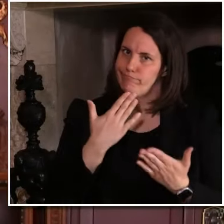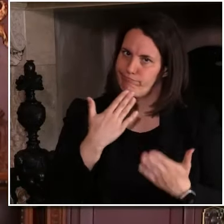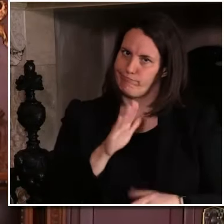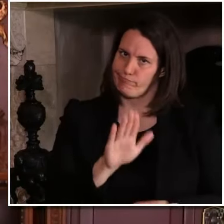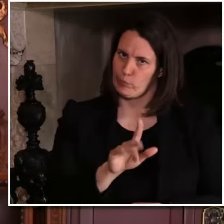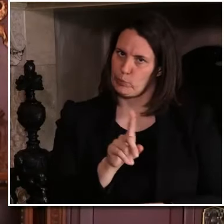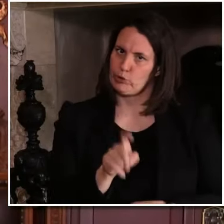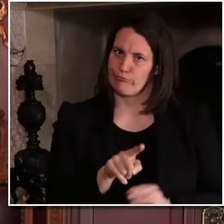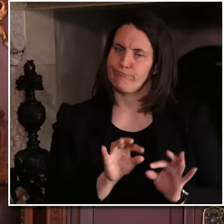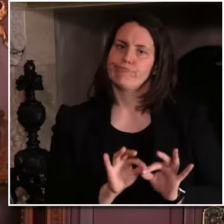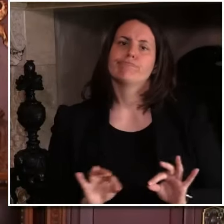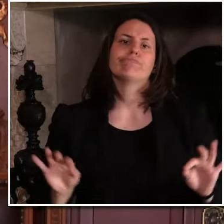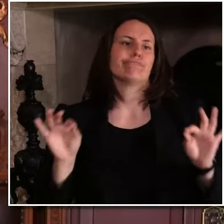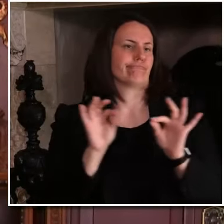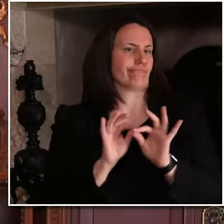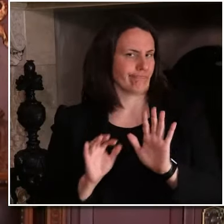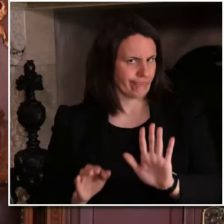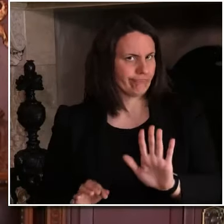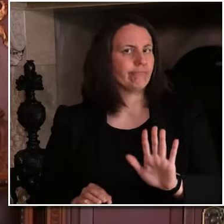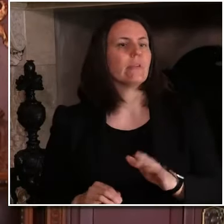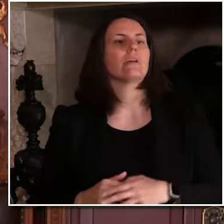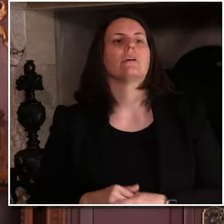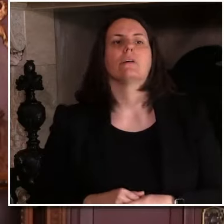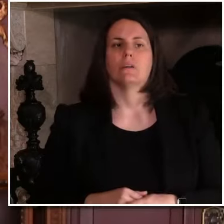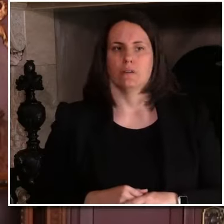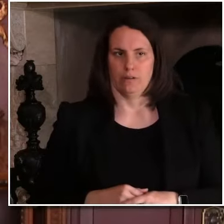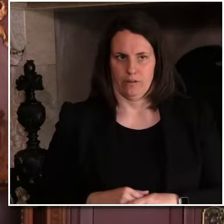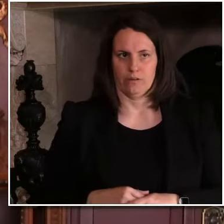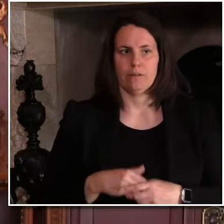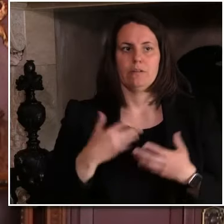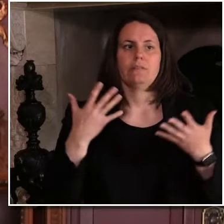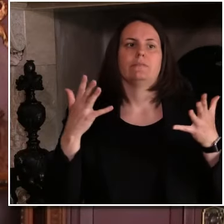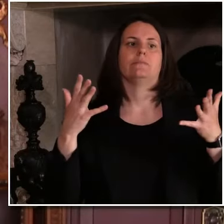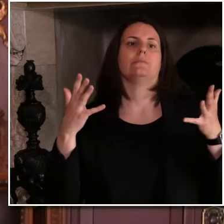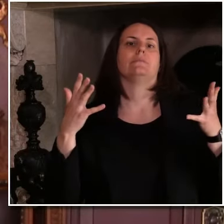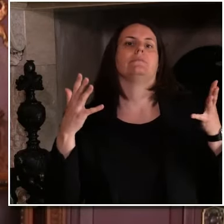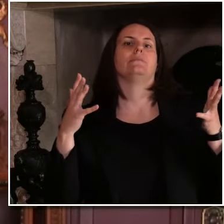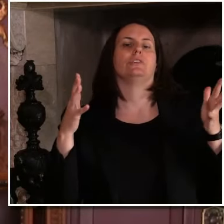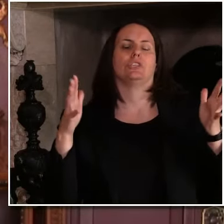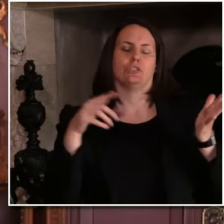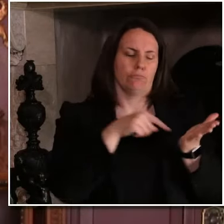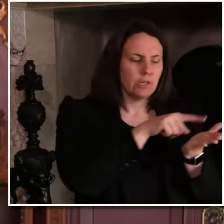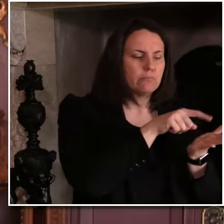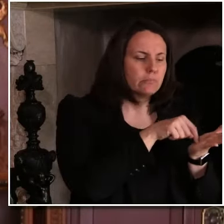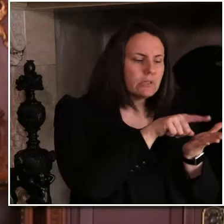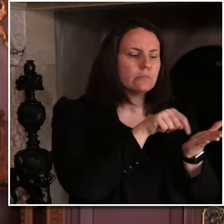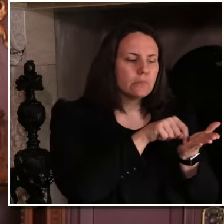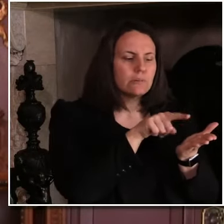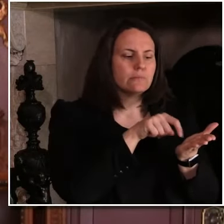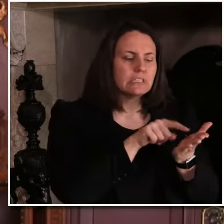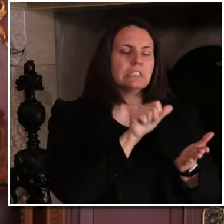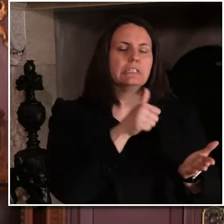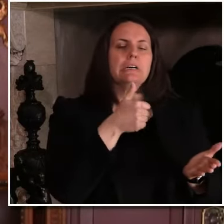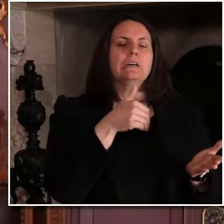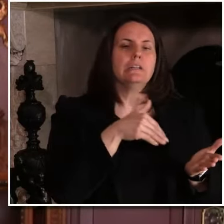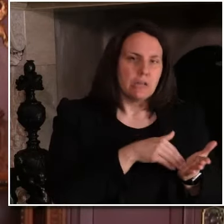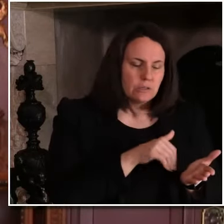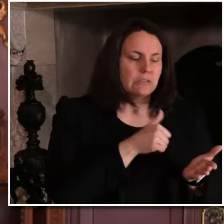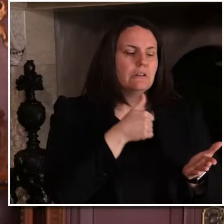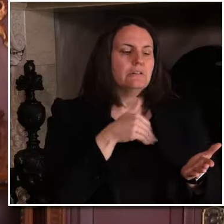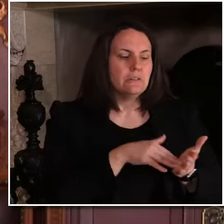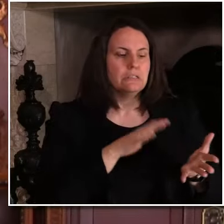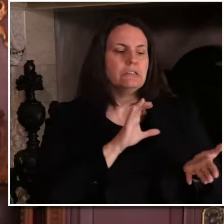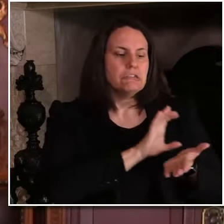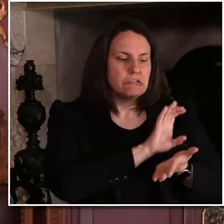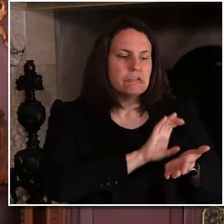got unemployment insurance to thousands, tens of thousands of people already. But that doesn't excuse the fact that we have others